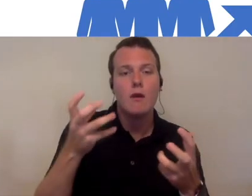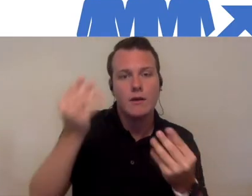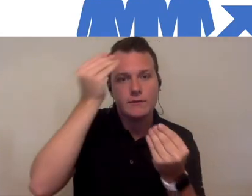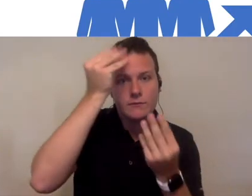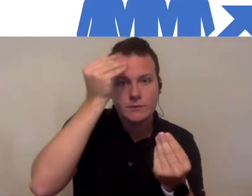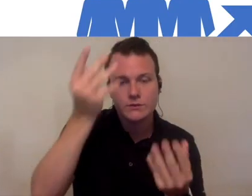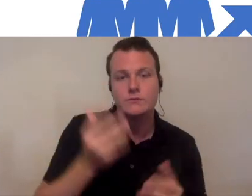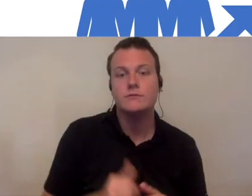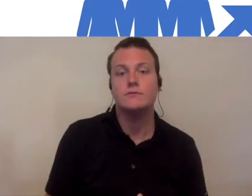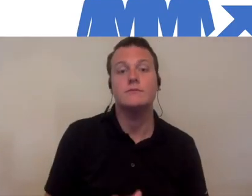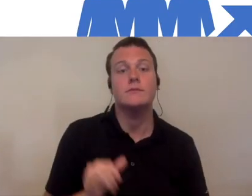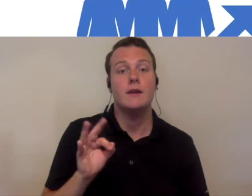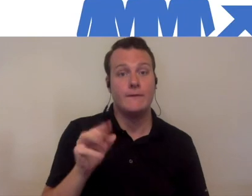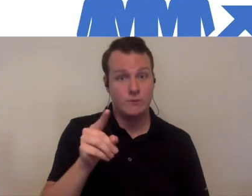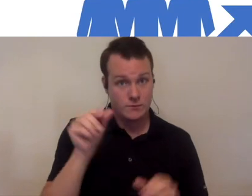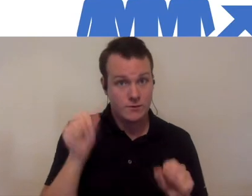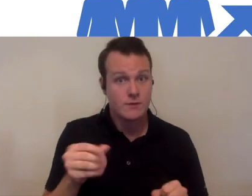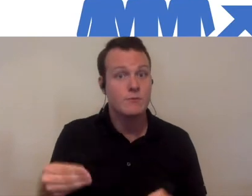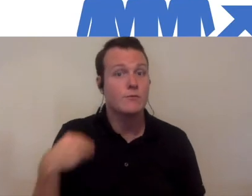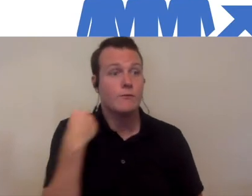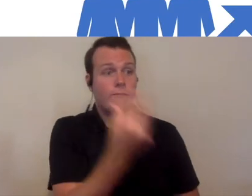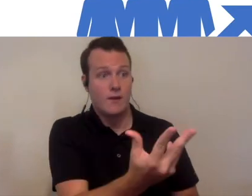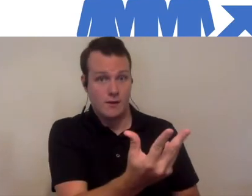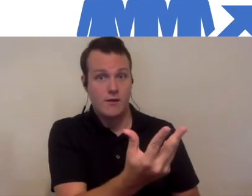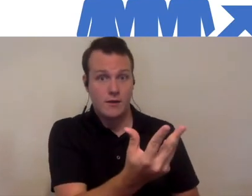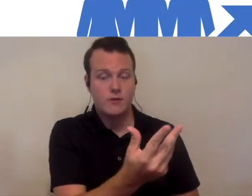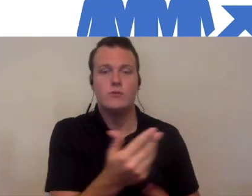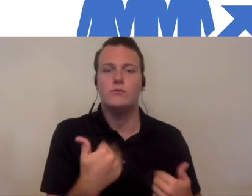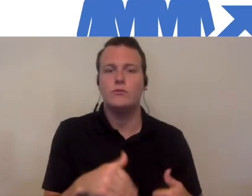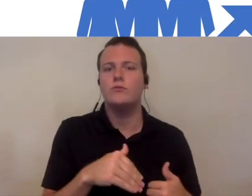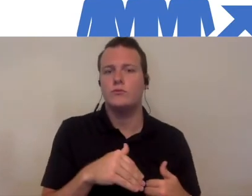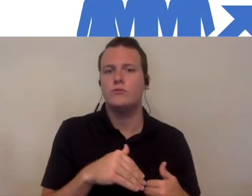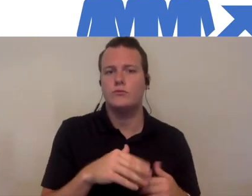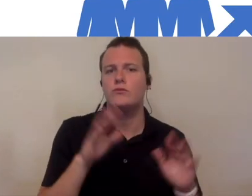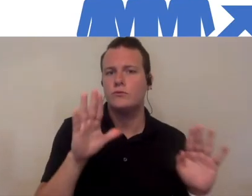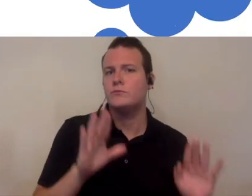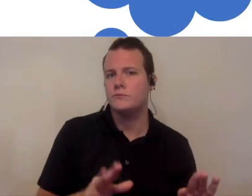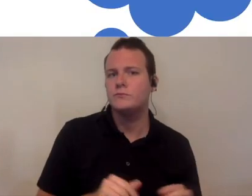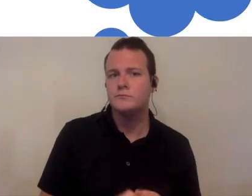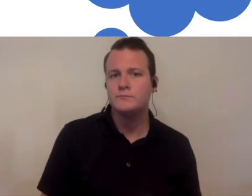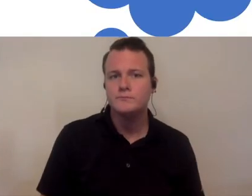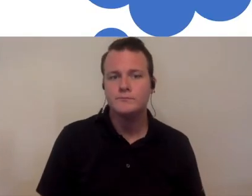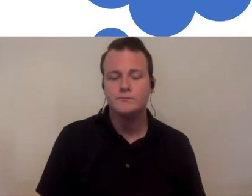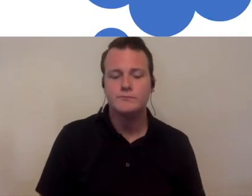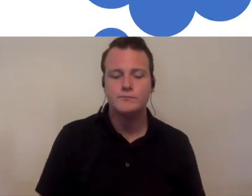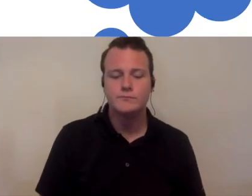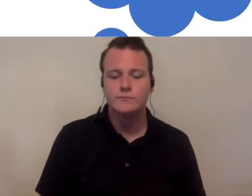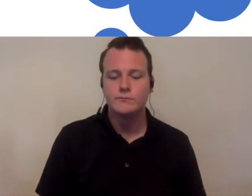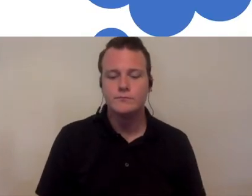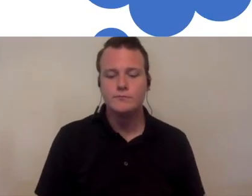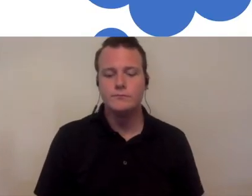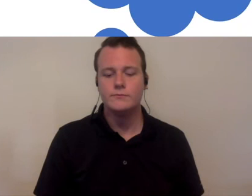so if you can provide that information to them, that's great. Let's go to the next slide.